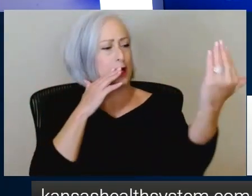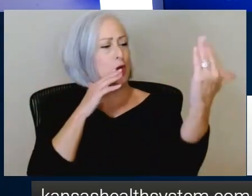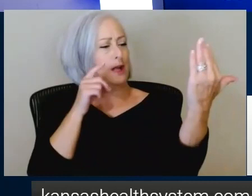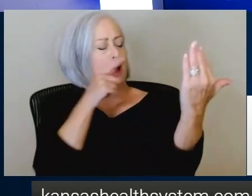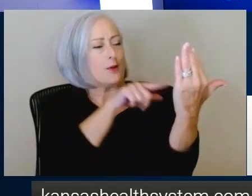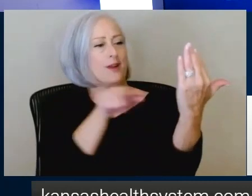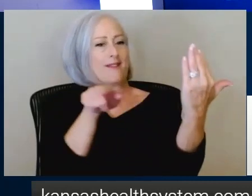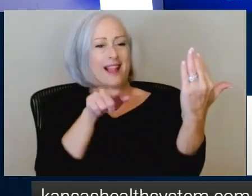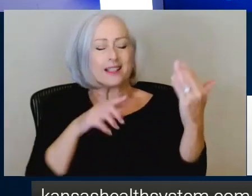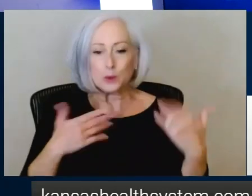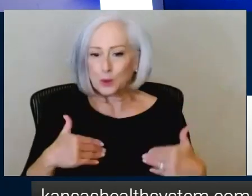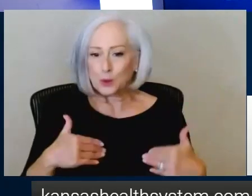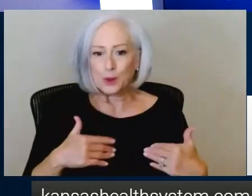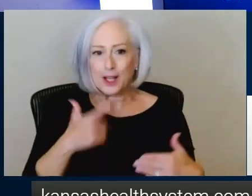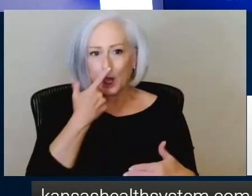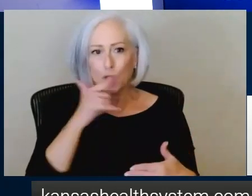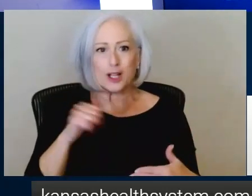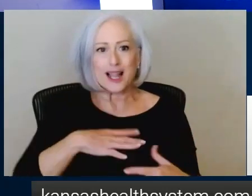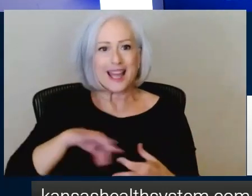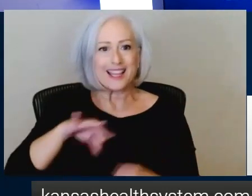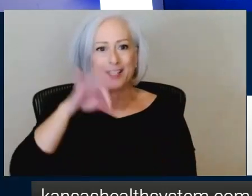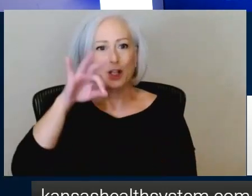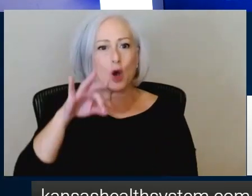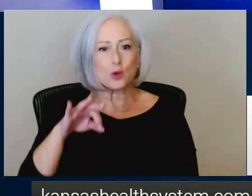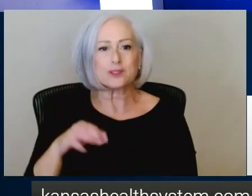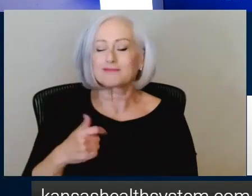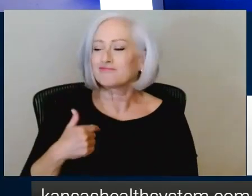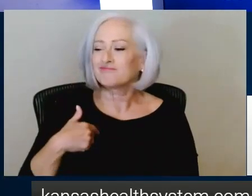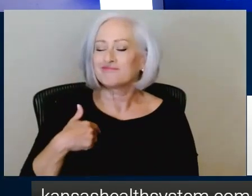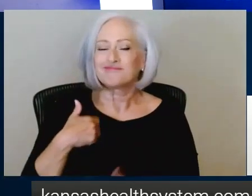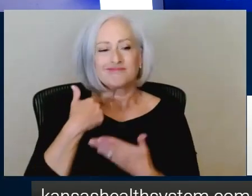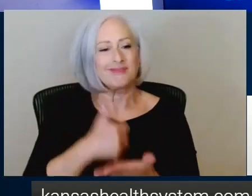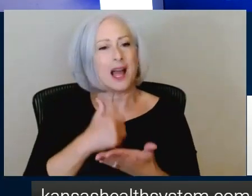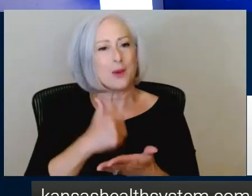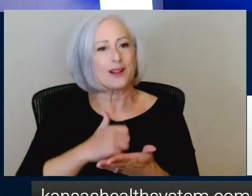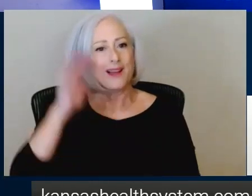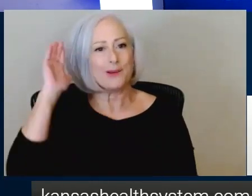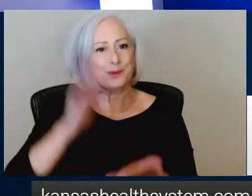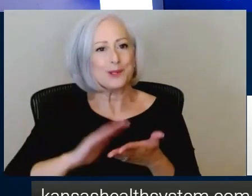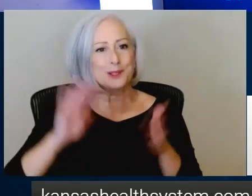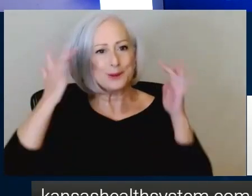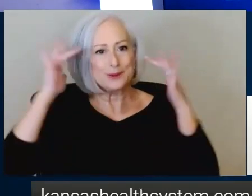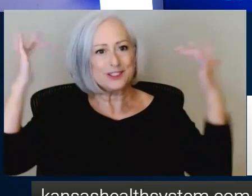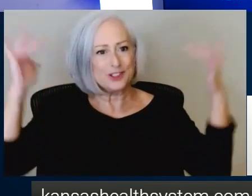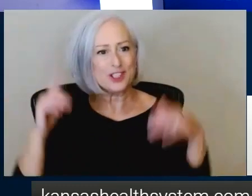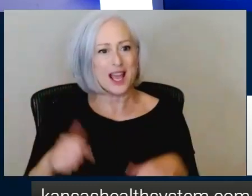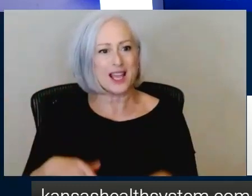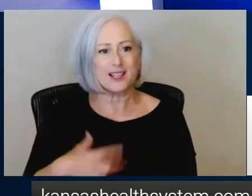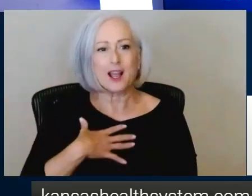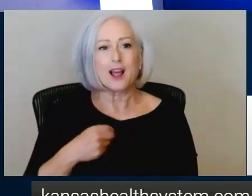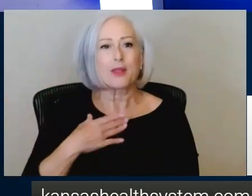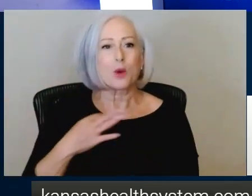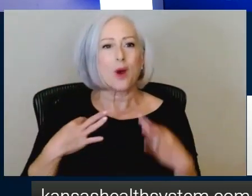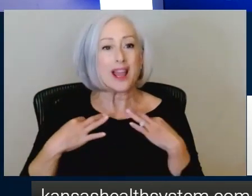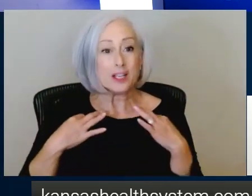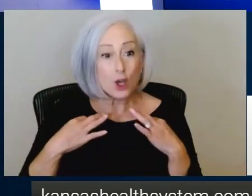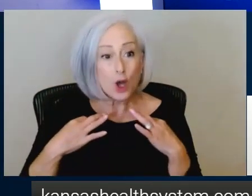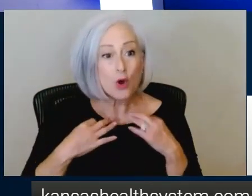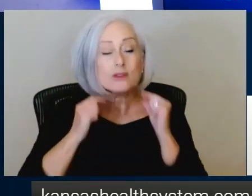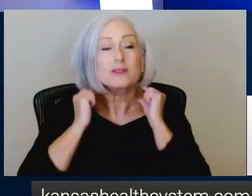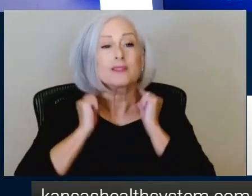really I'm a ghostly image. I will de-shine you. And I'm sure the white coat and lack of a collar doesn't help me any. Yeah, you do look a little different today. Yeah, it's